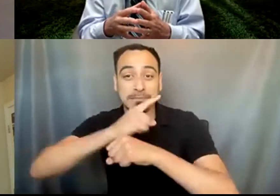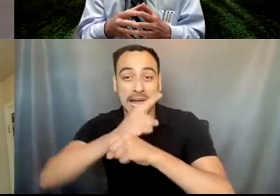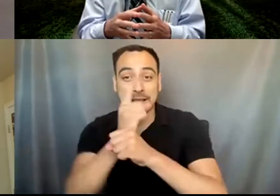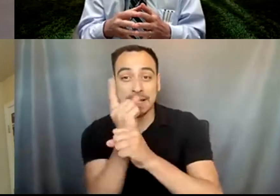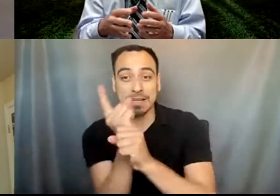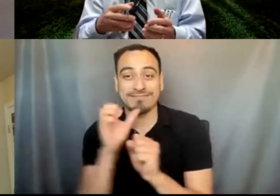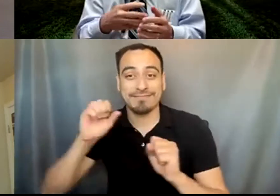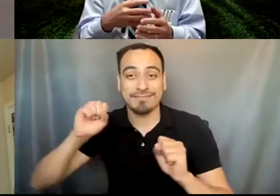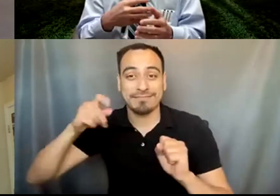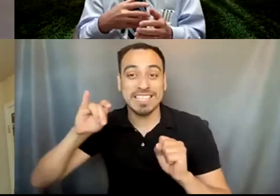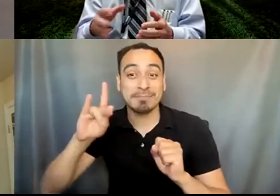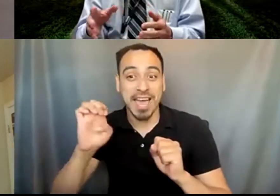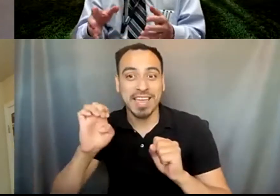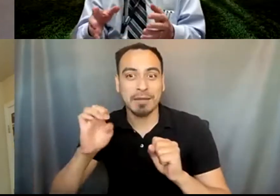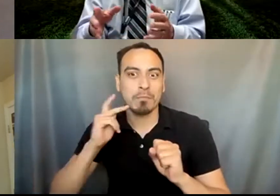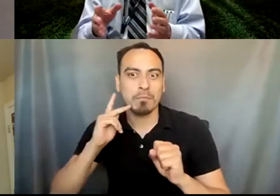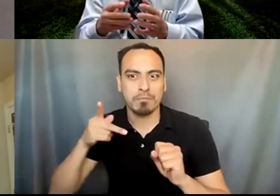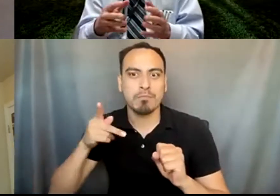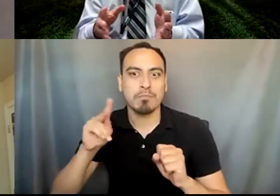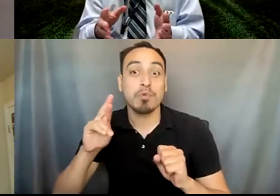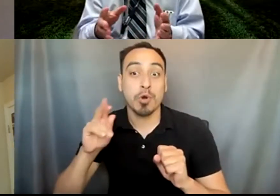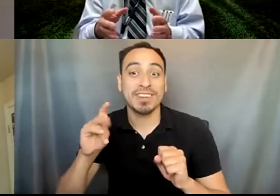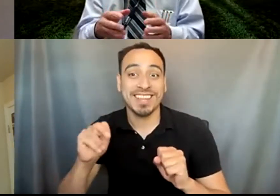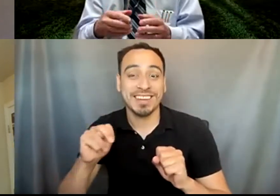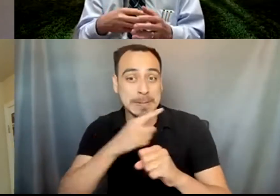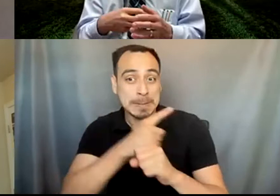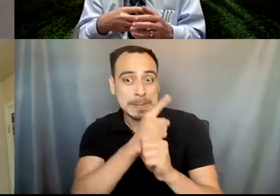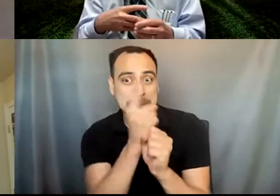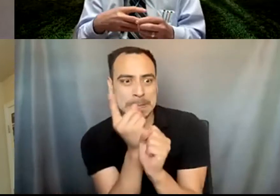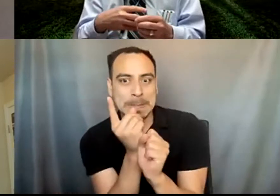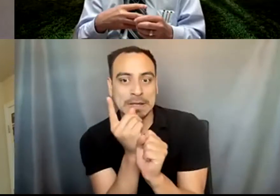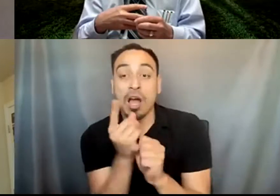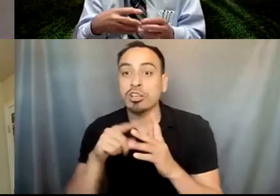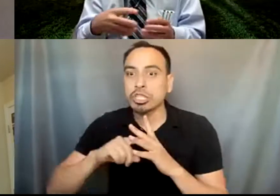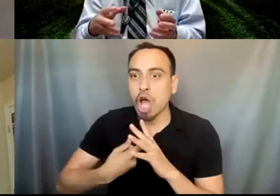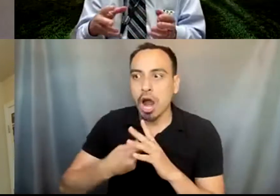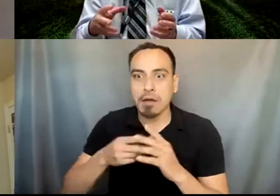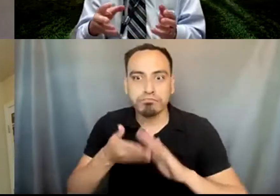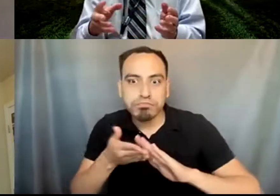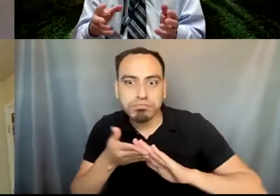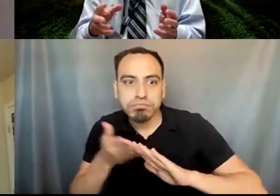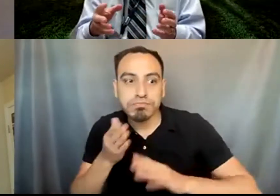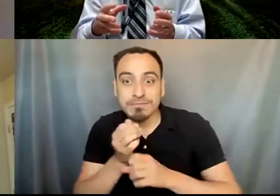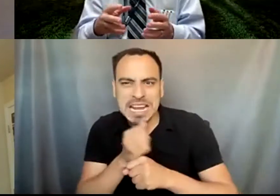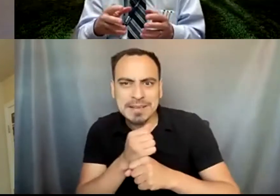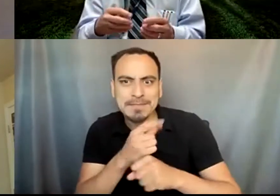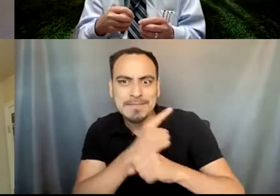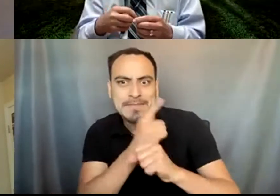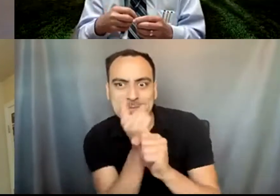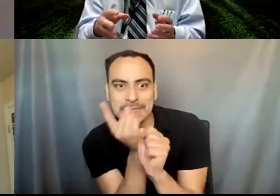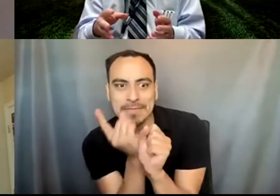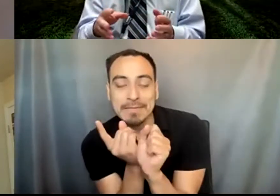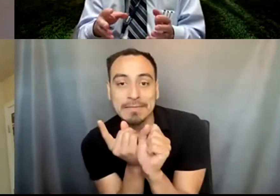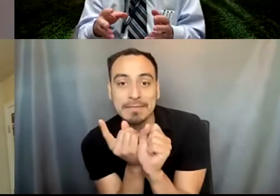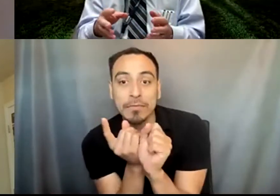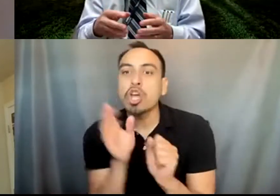vaccine. And once it has made the proteins, then the normal action of the body